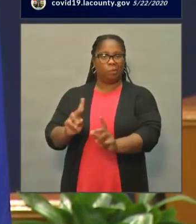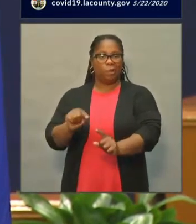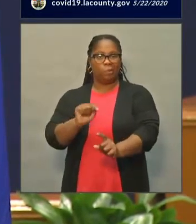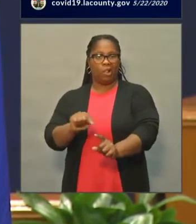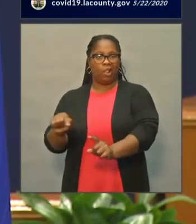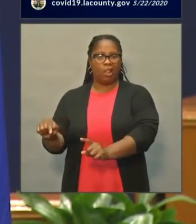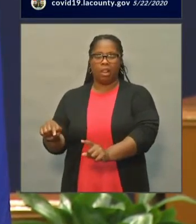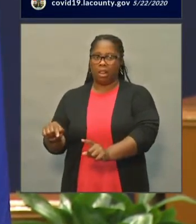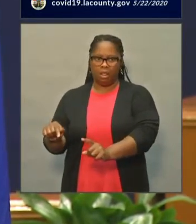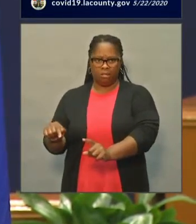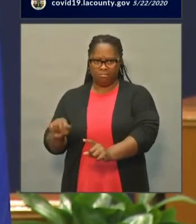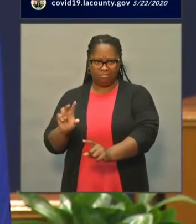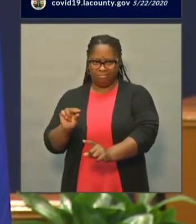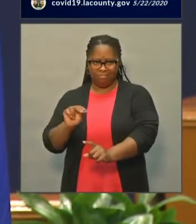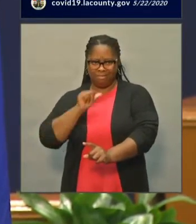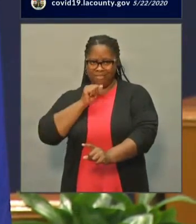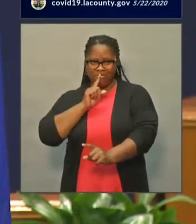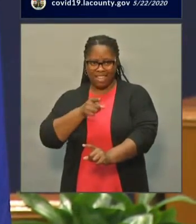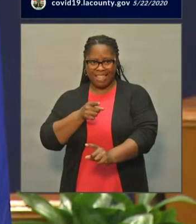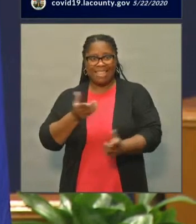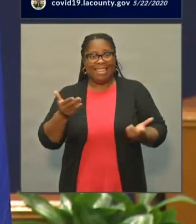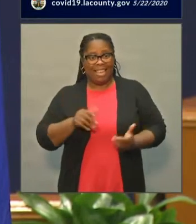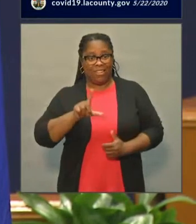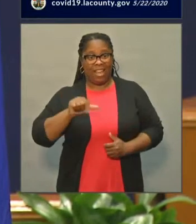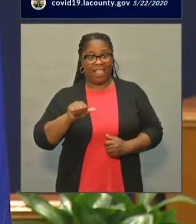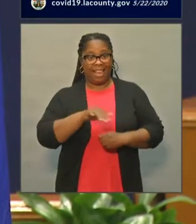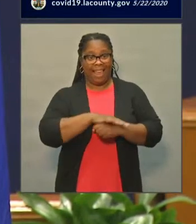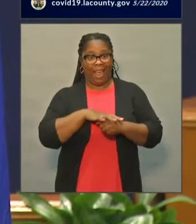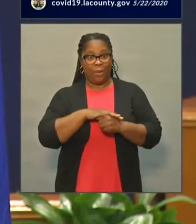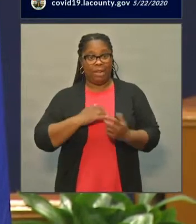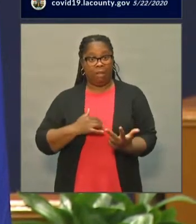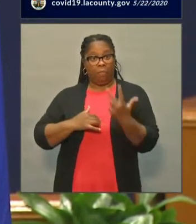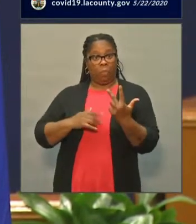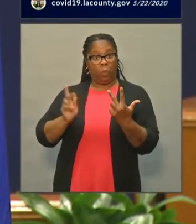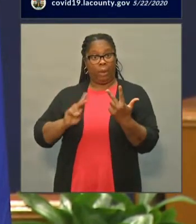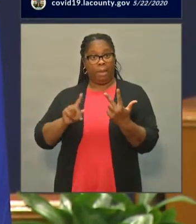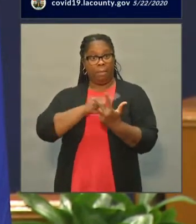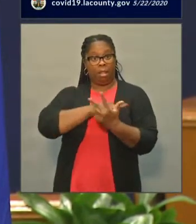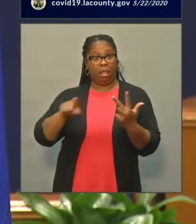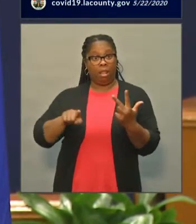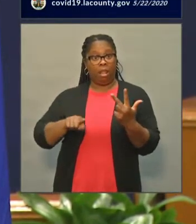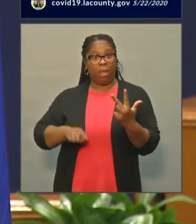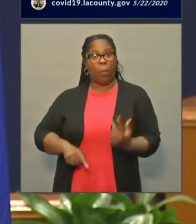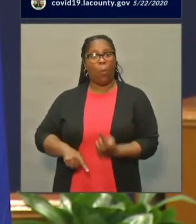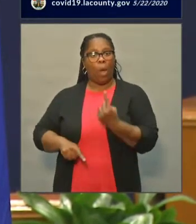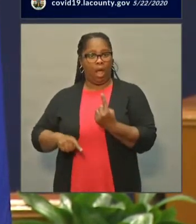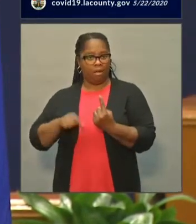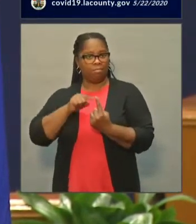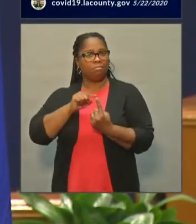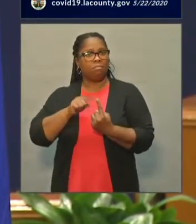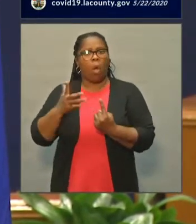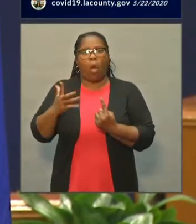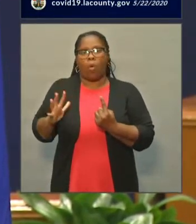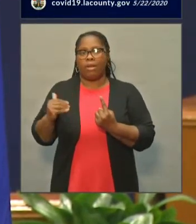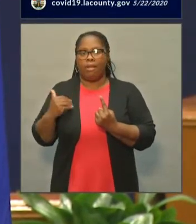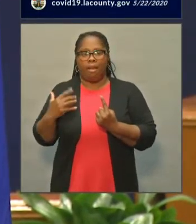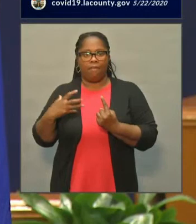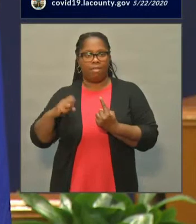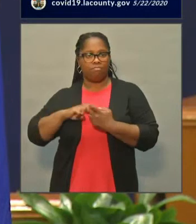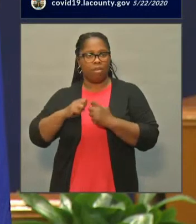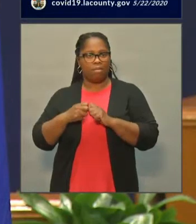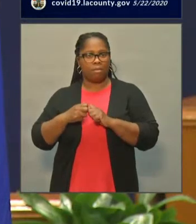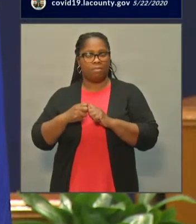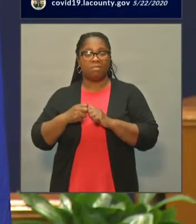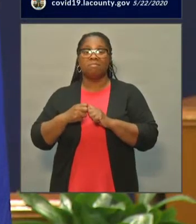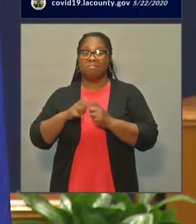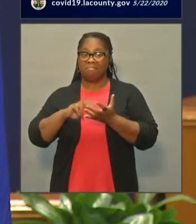LA County, it's 1 out of 3 of us who has an underlying health condition that can put you or your loved one at a